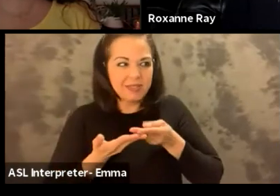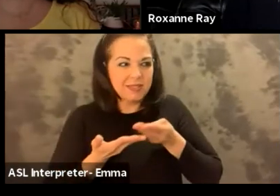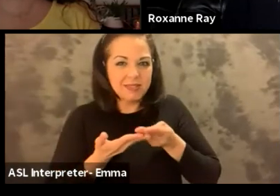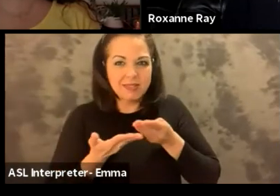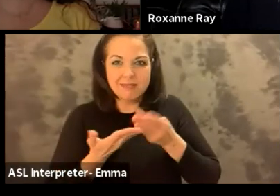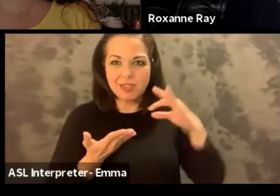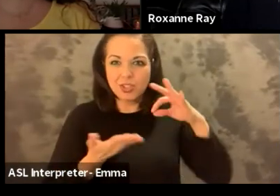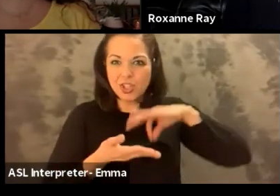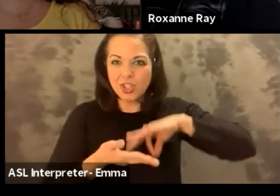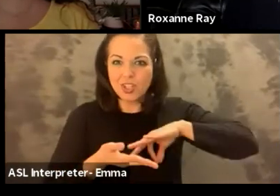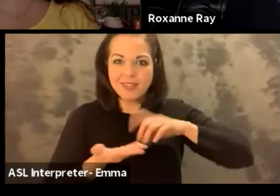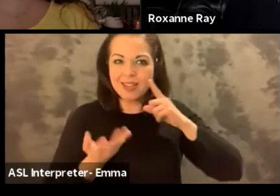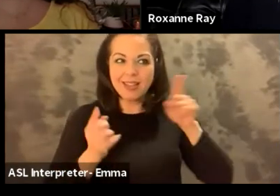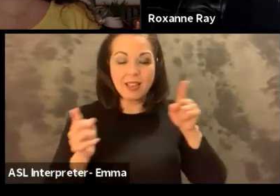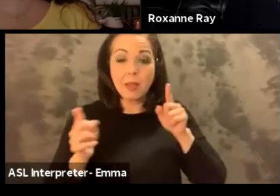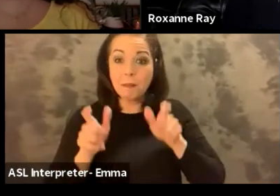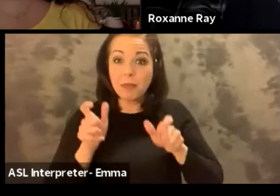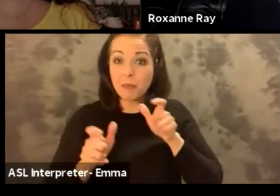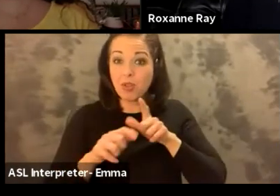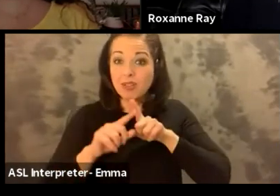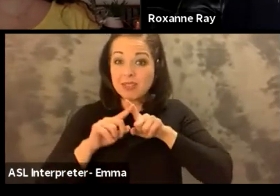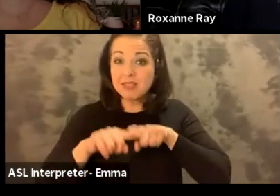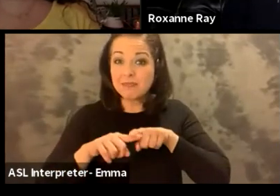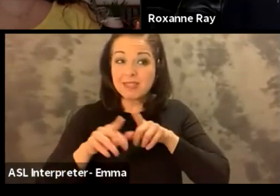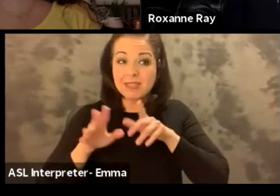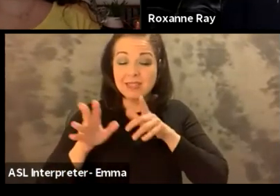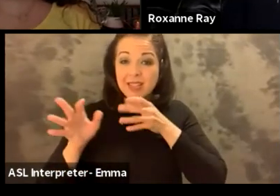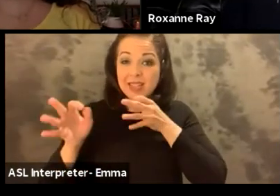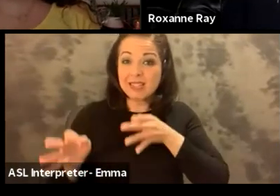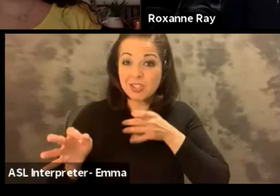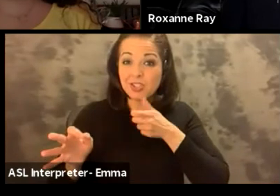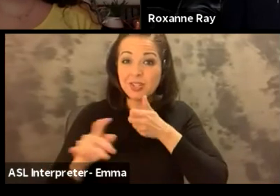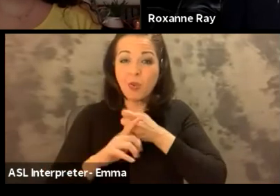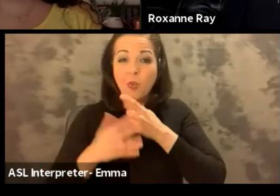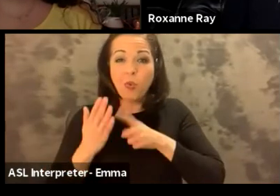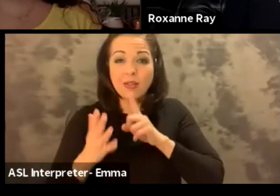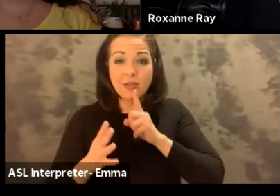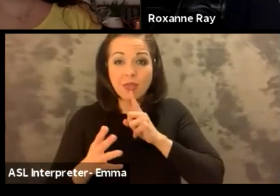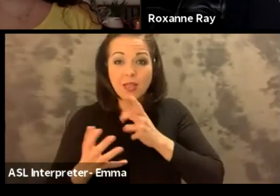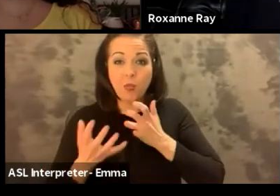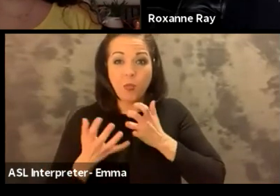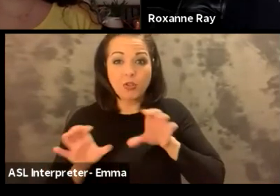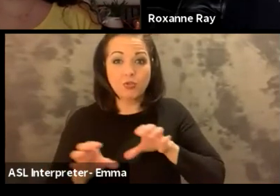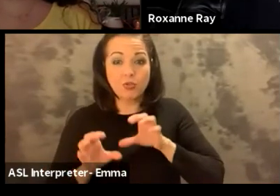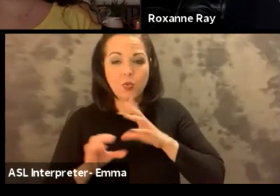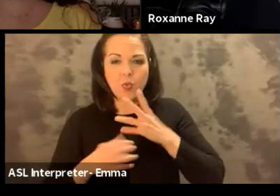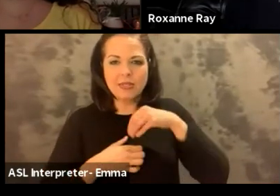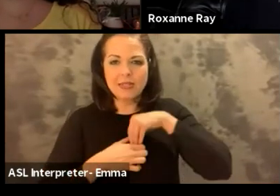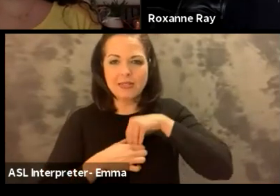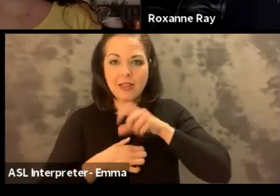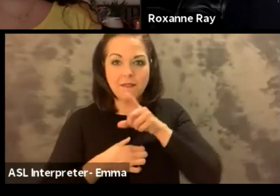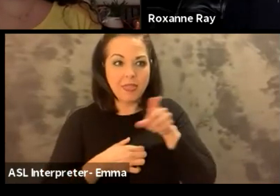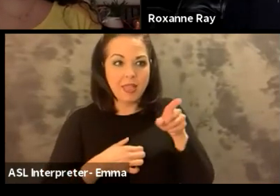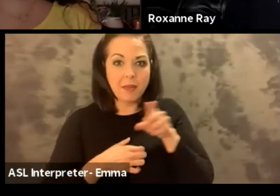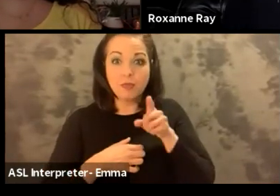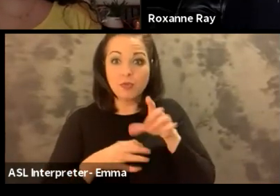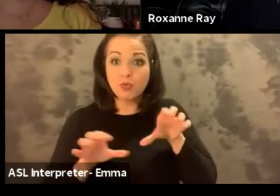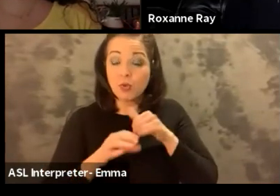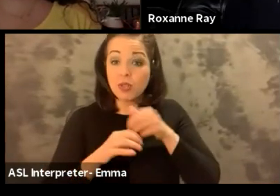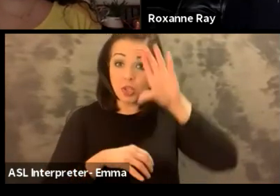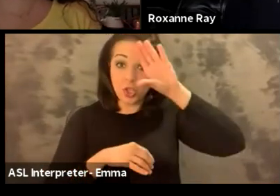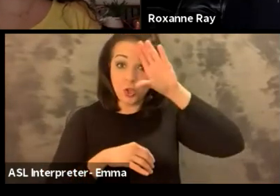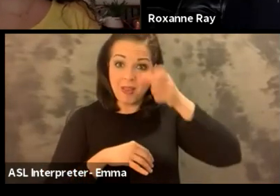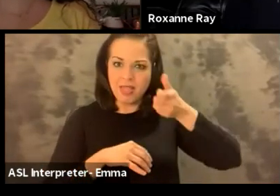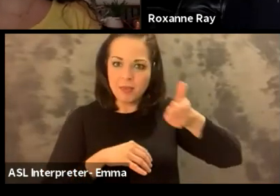folks are really making that decision based on what it is that they really want to do, like what's in them to do. And what I found was in Cuba, there was